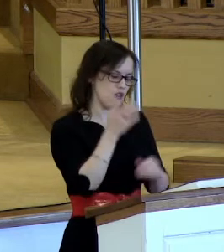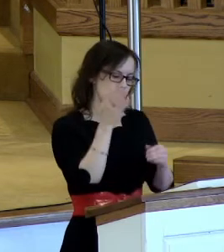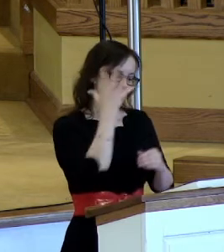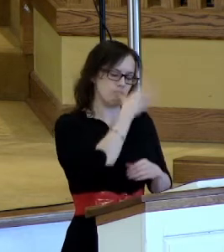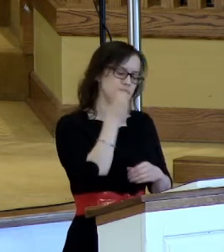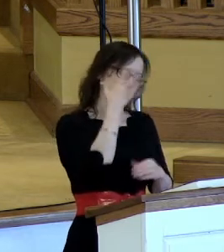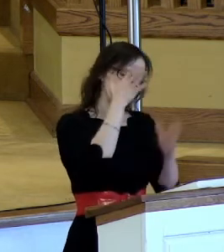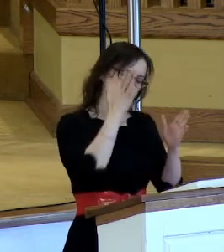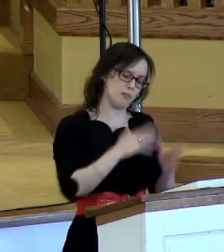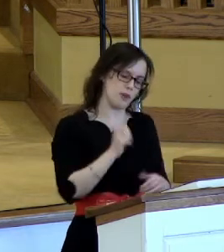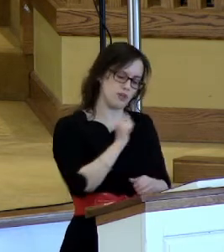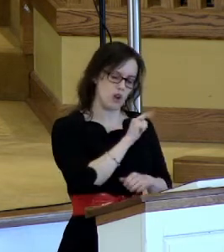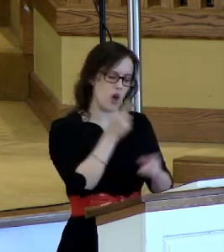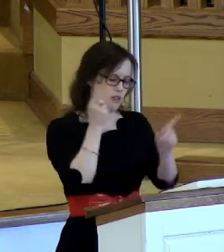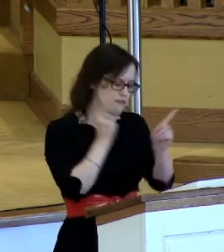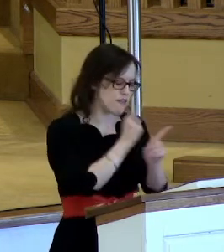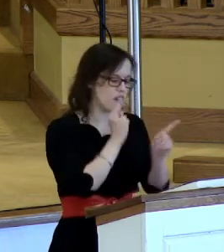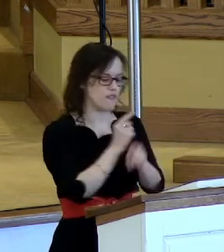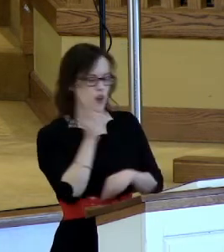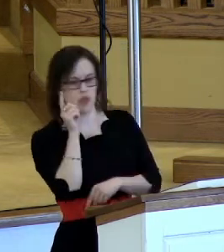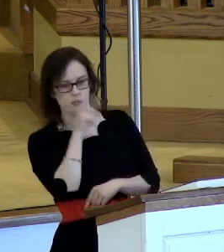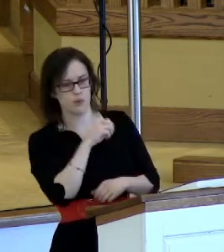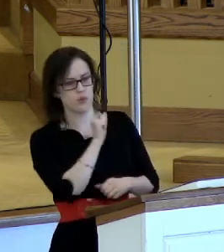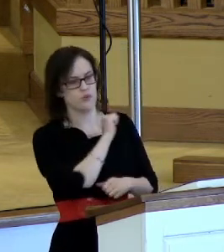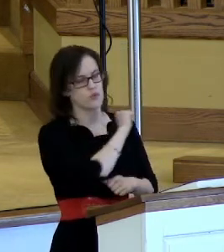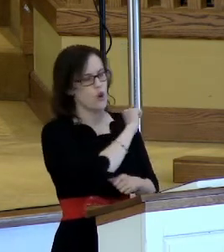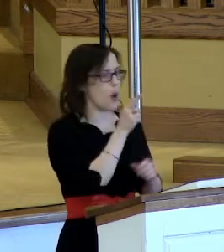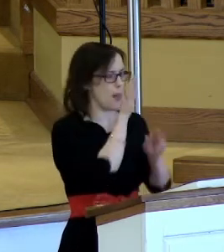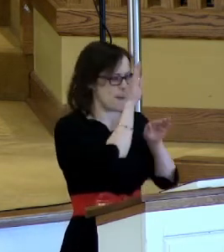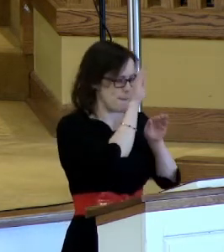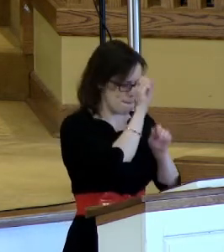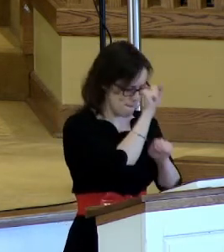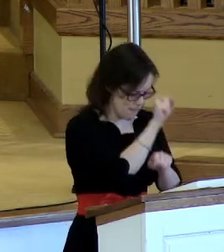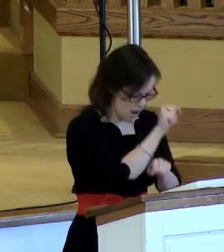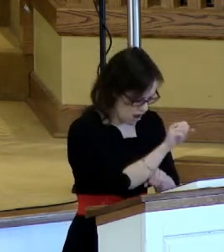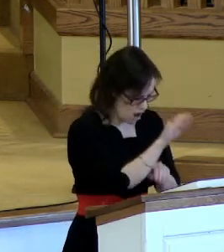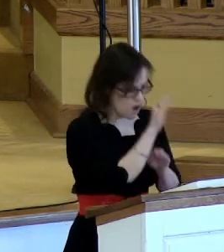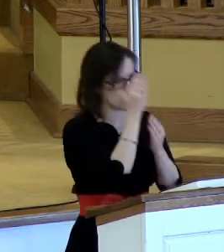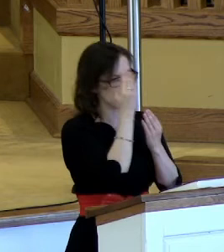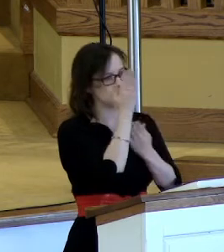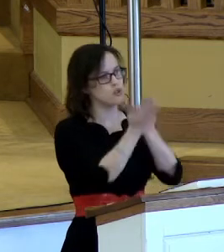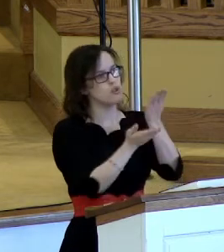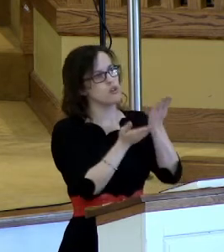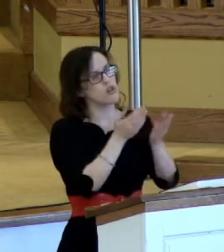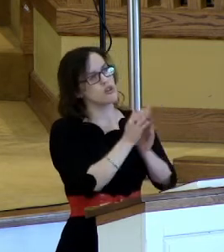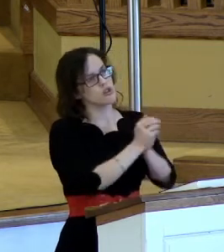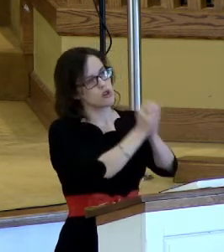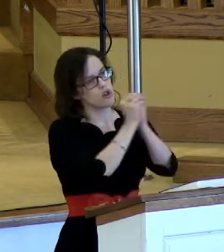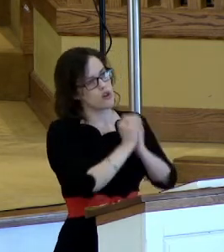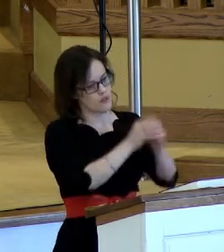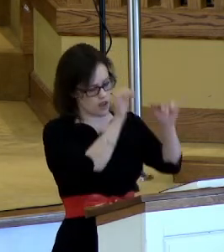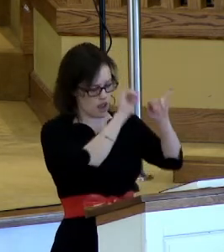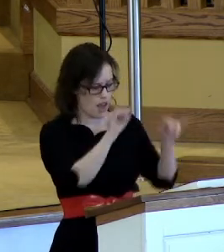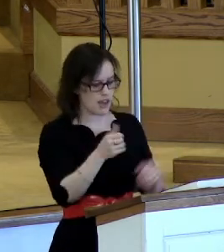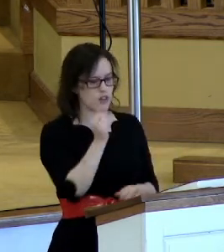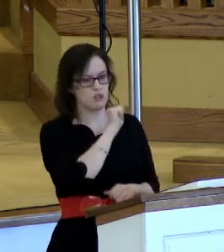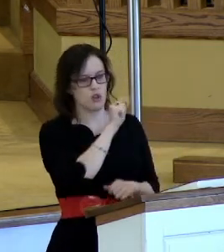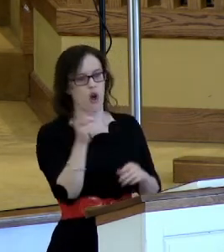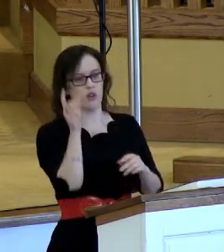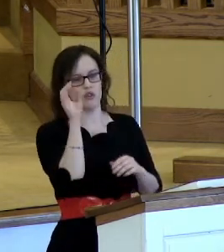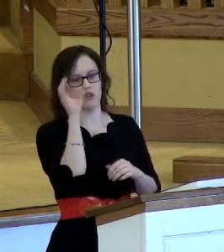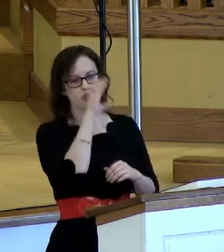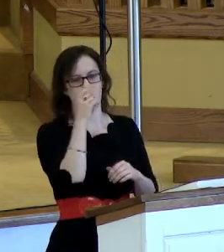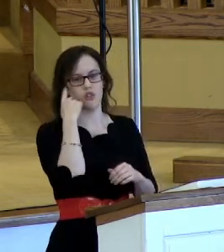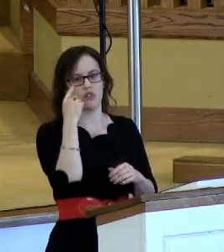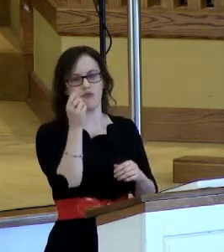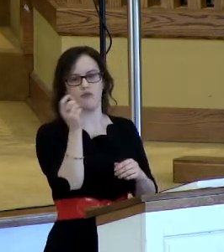fools, those bowing down to idols, those seeking to find truth, God so